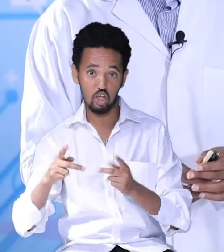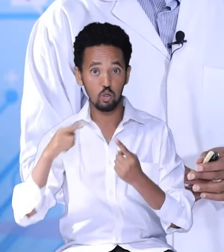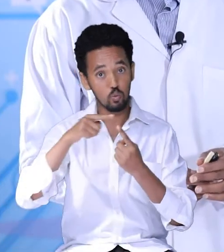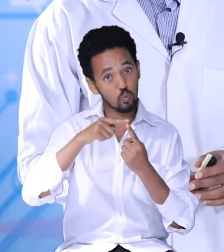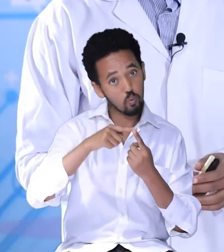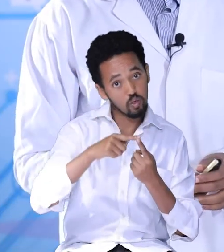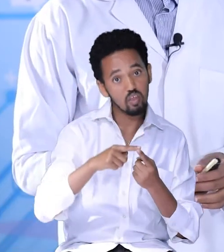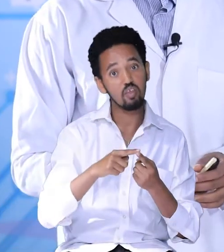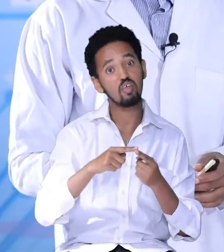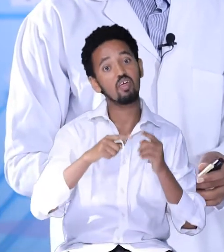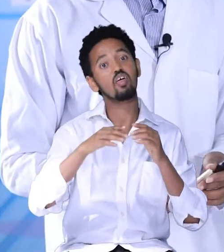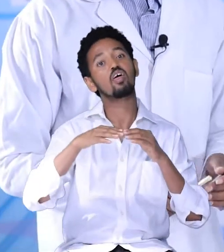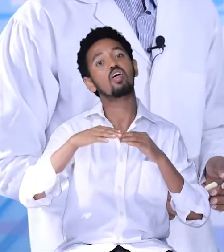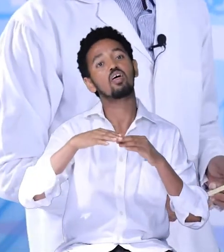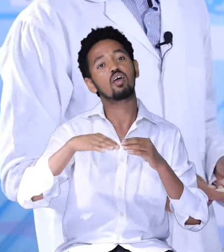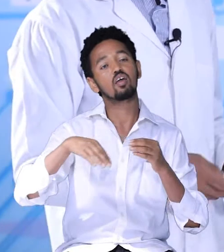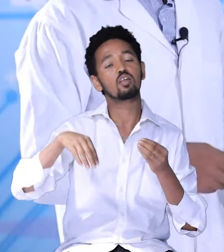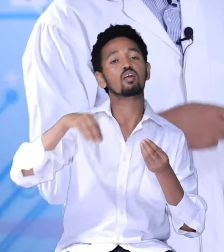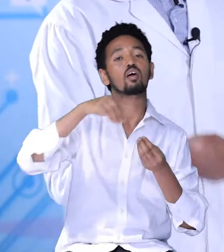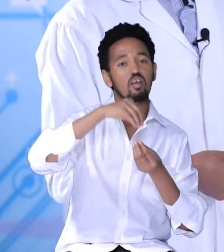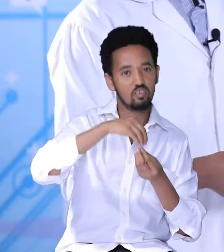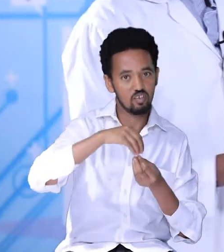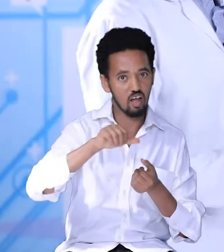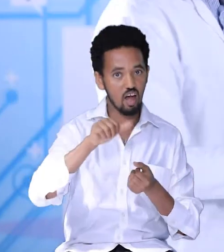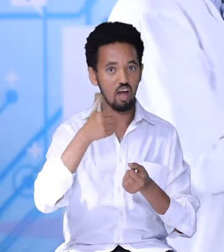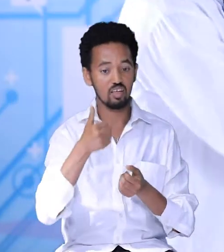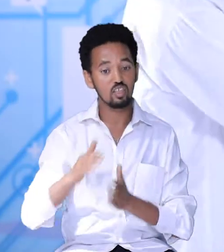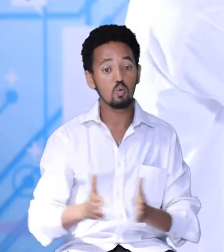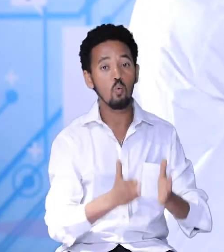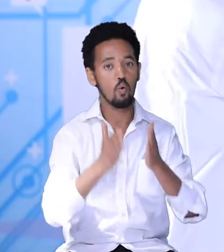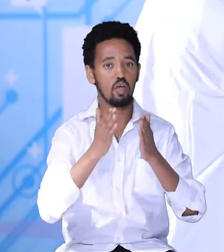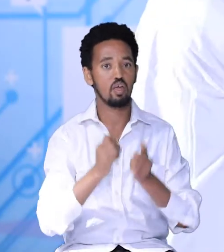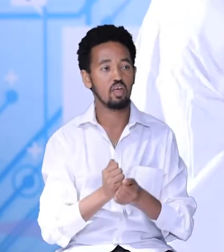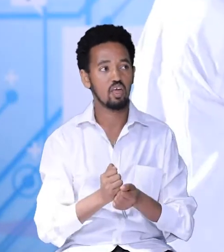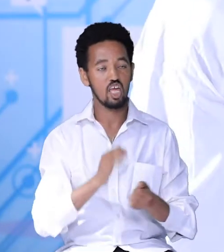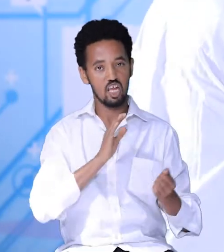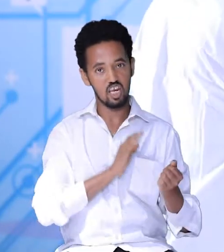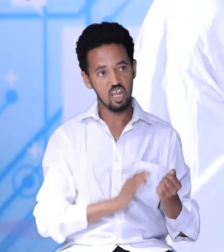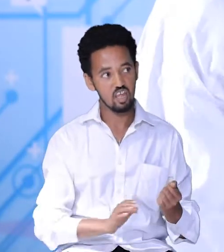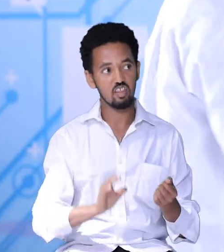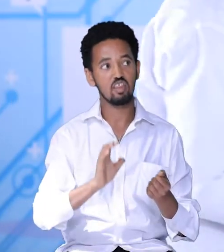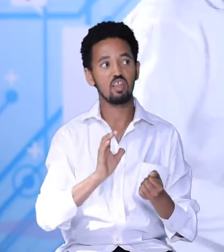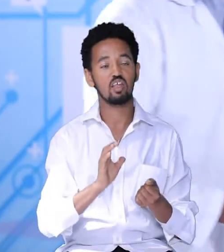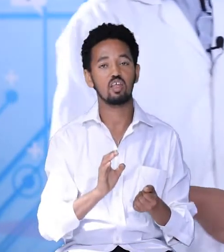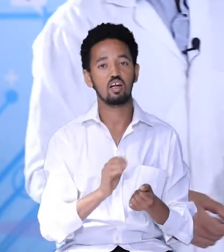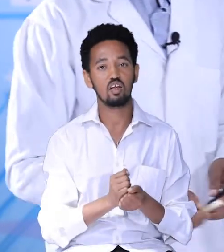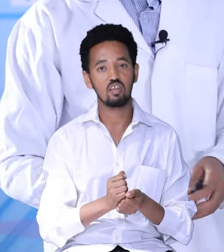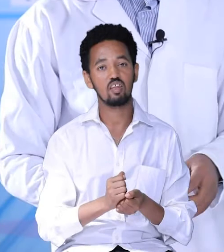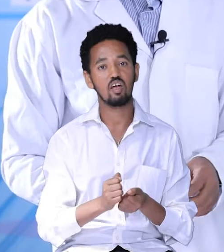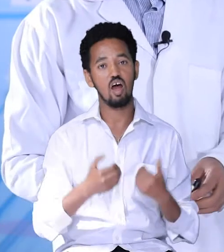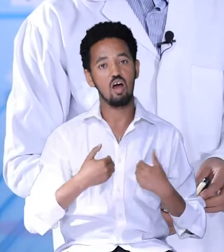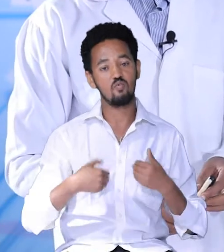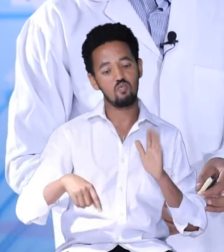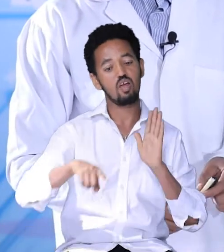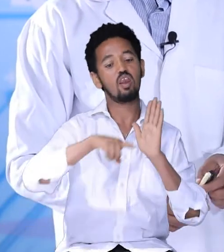be increased. In another way, death rate have a negative